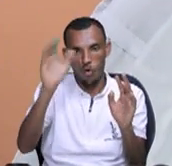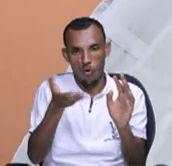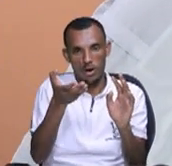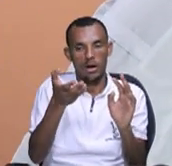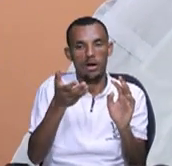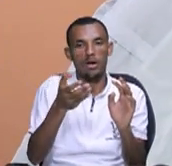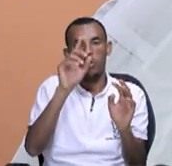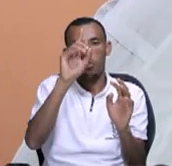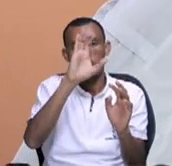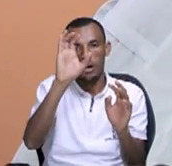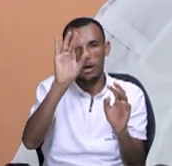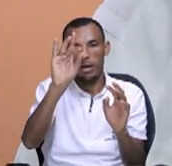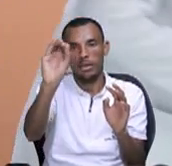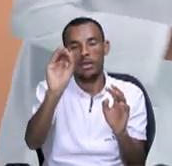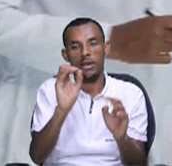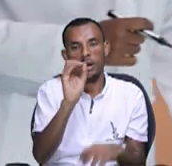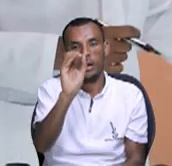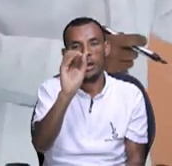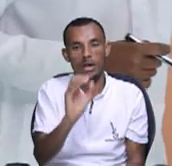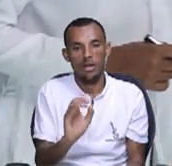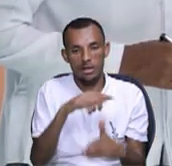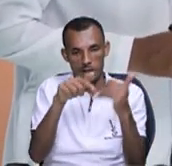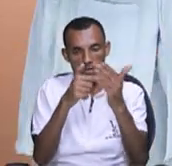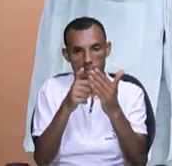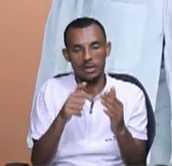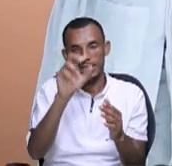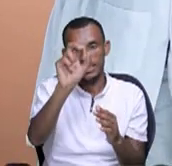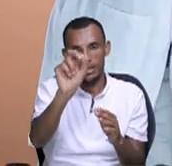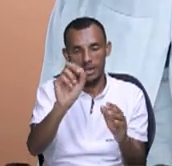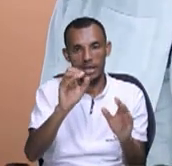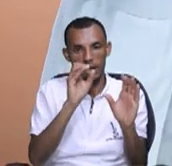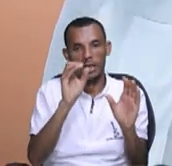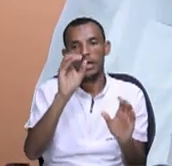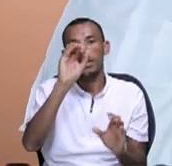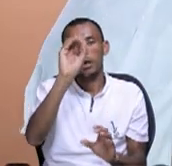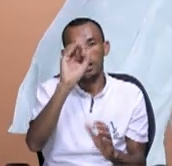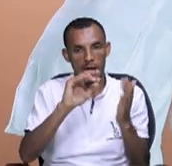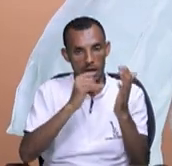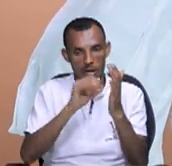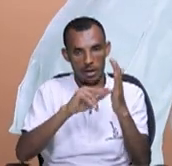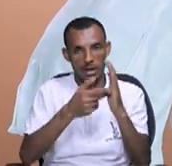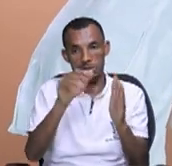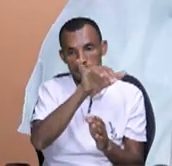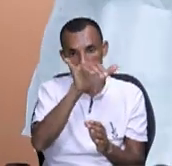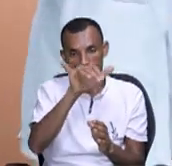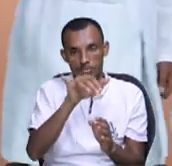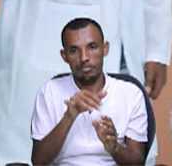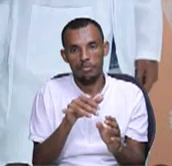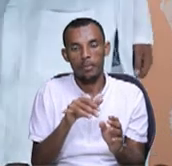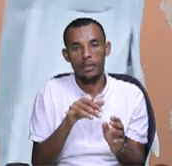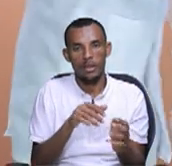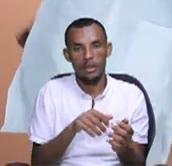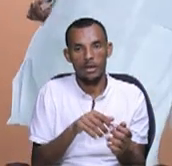over 180 degree. Therefore, 30 degree in radian measure mean the same as, this